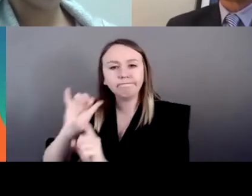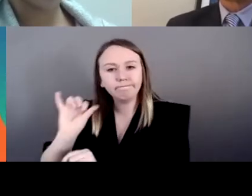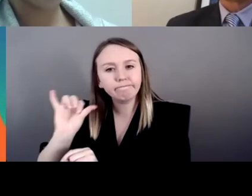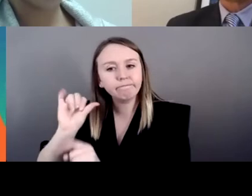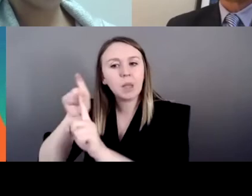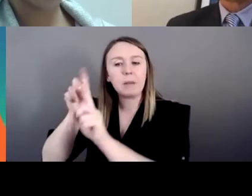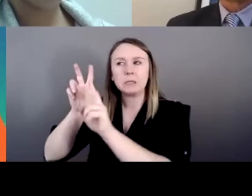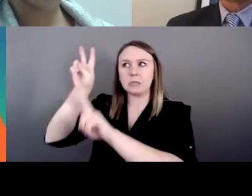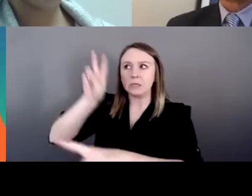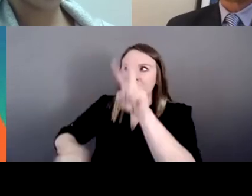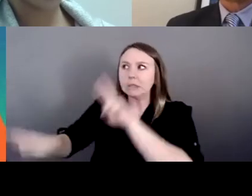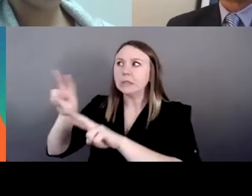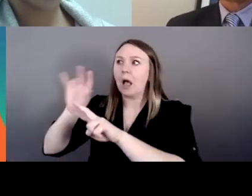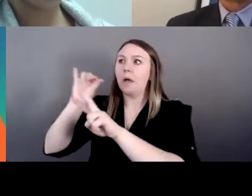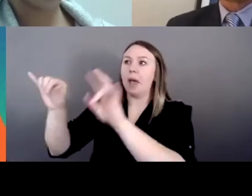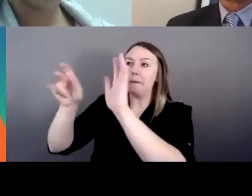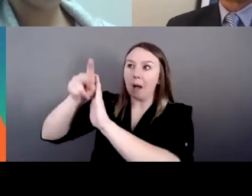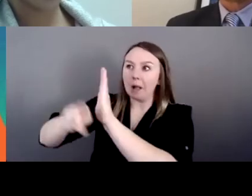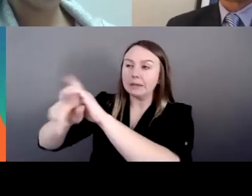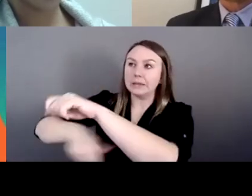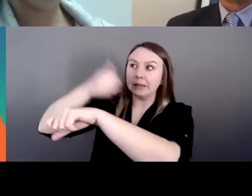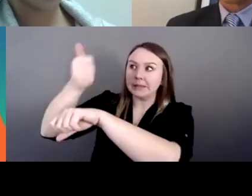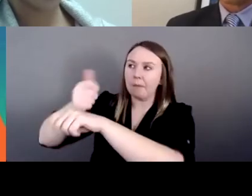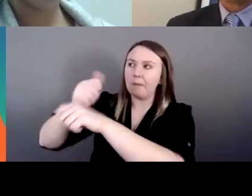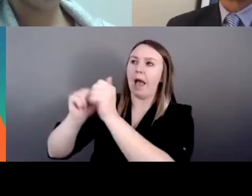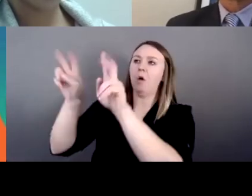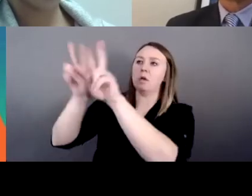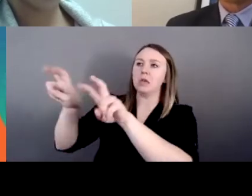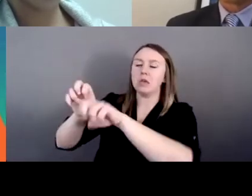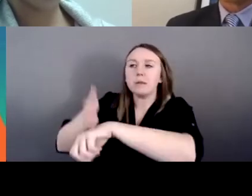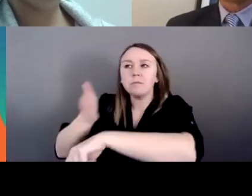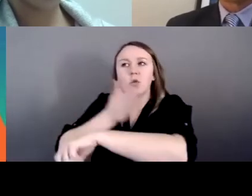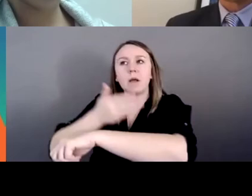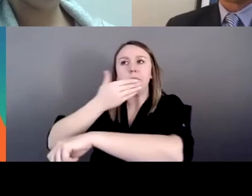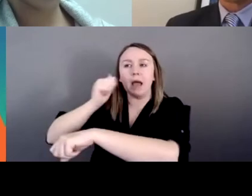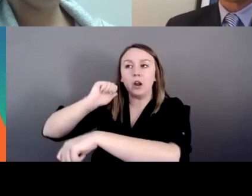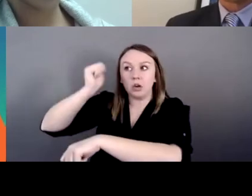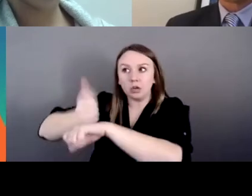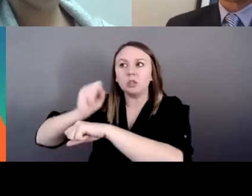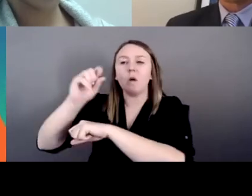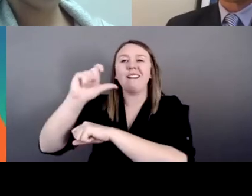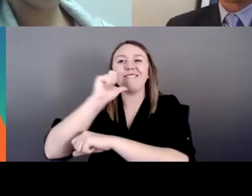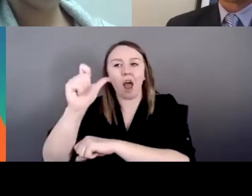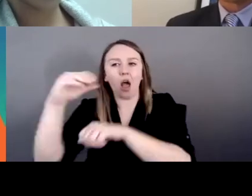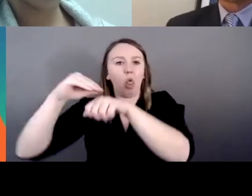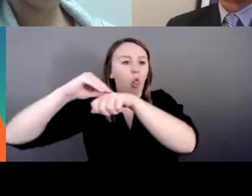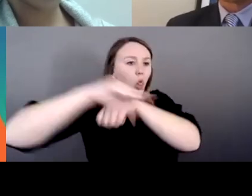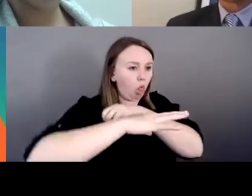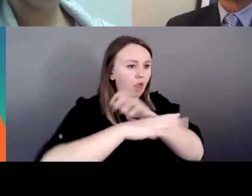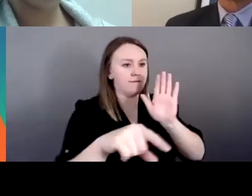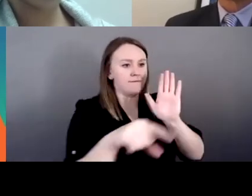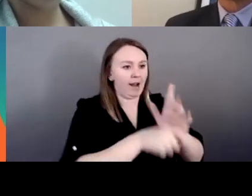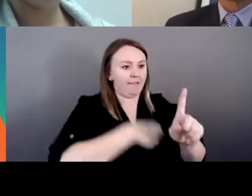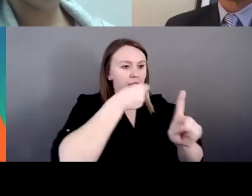impact populations in a disproportionate way, right? And so I think it becomes important